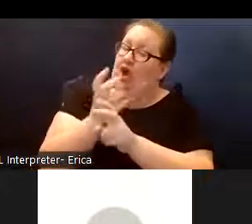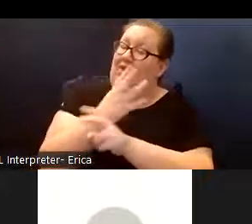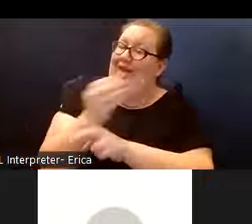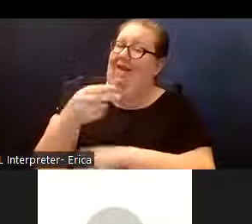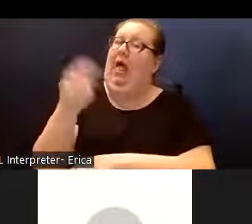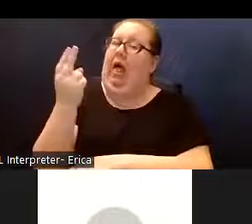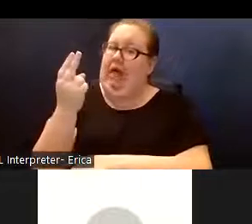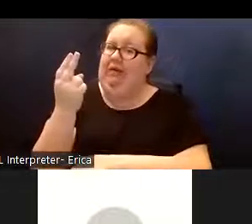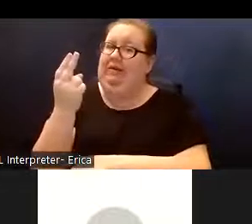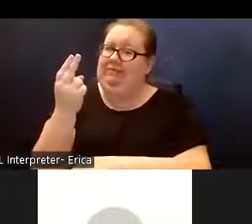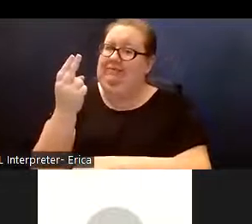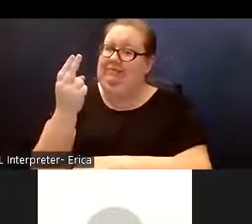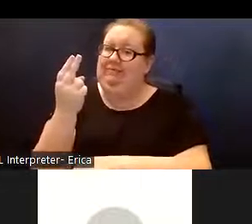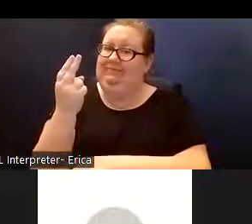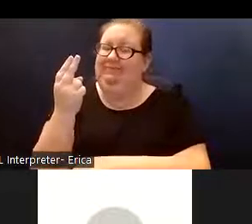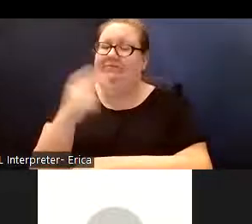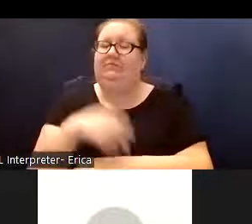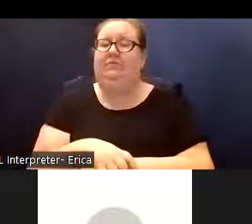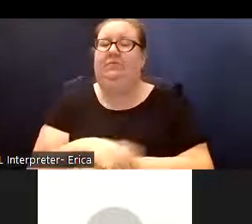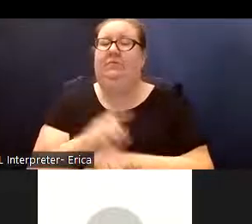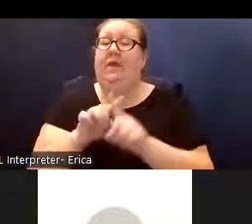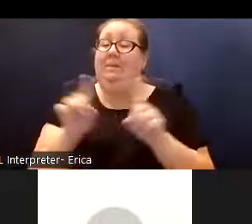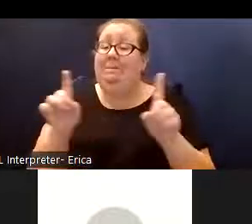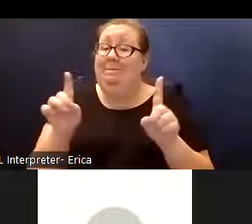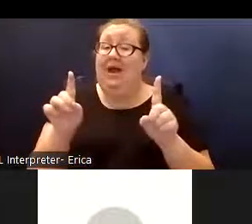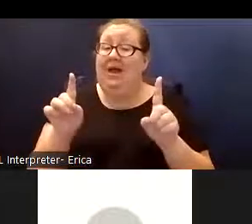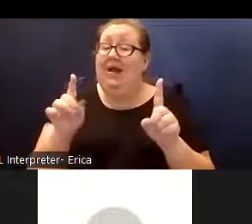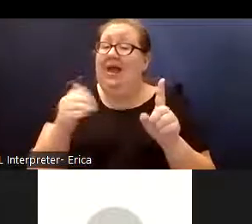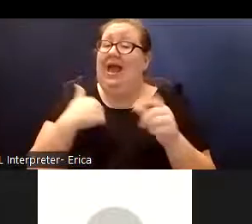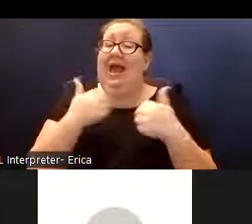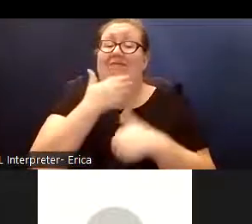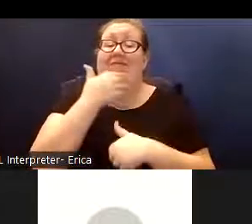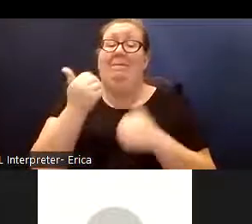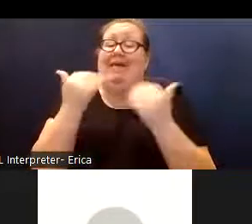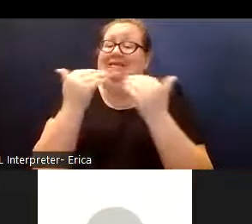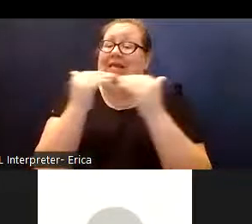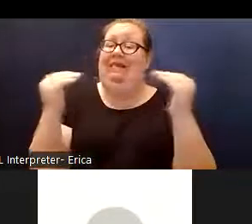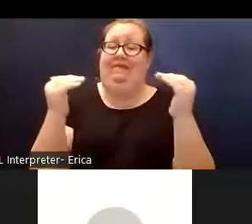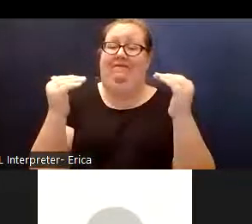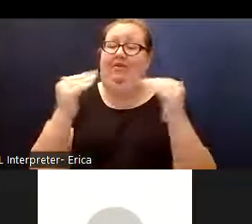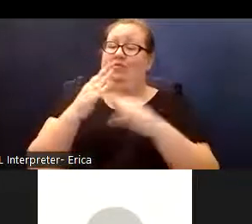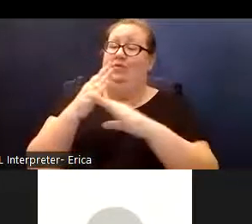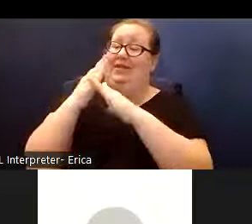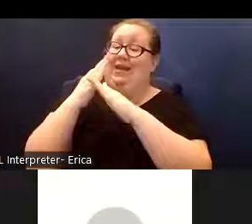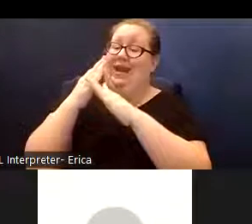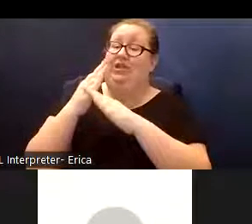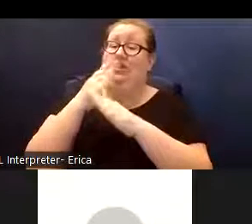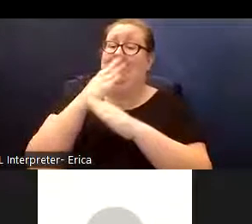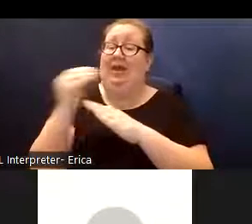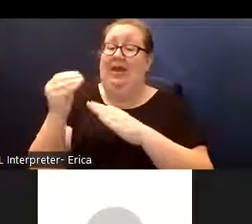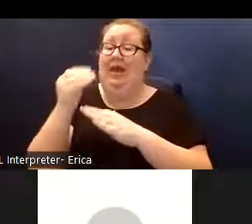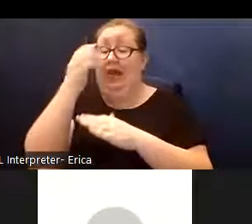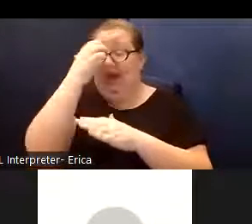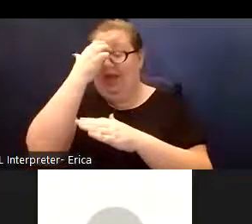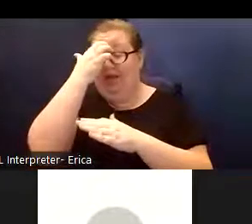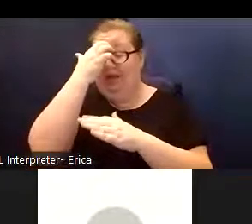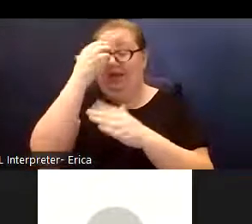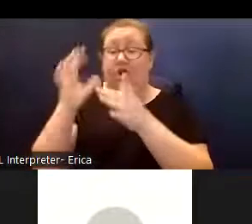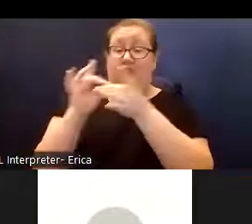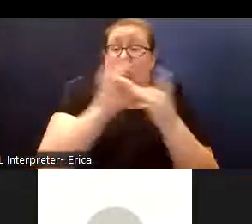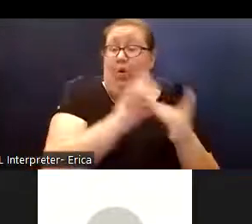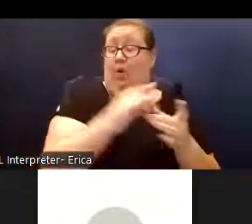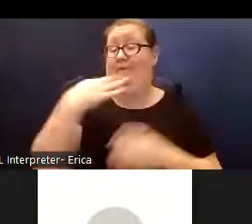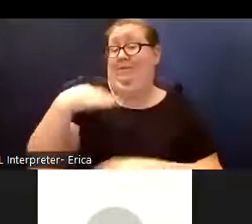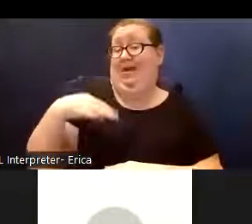sliders. However, it would also have the greatest level of protection and the greatest level of co-benefits.